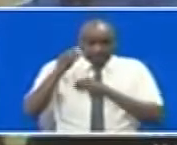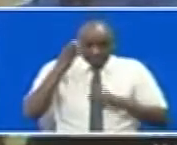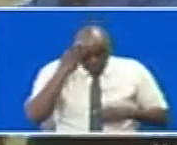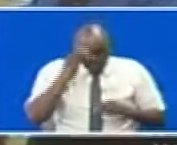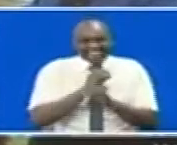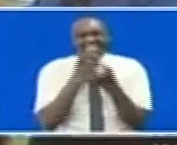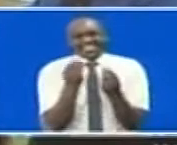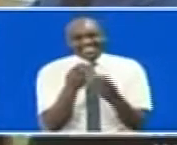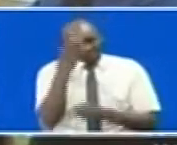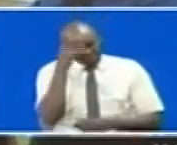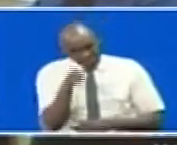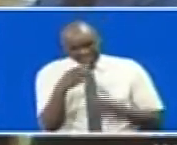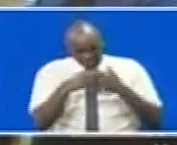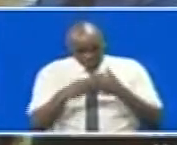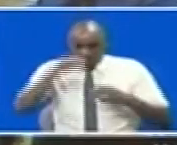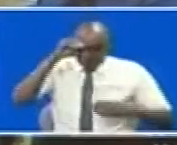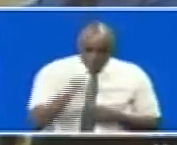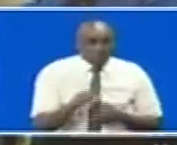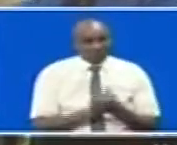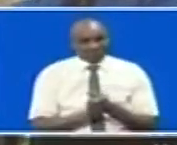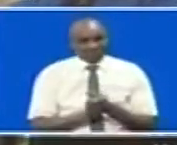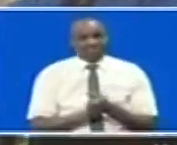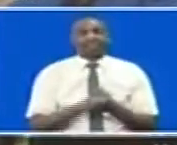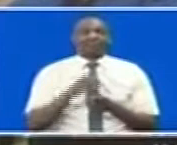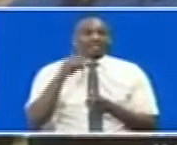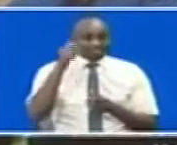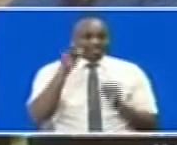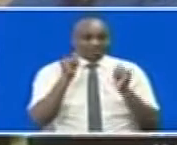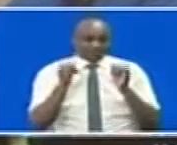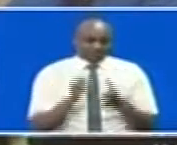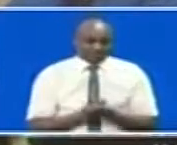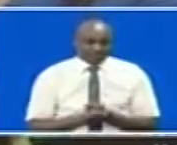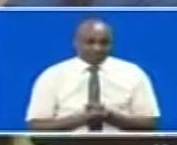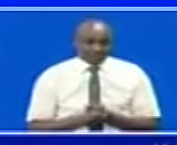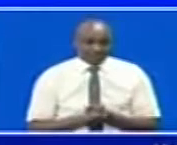can easily recognize them. Chris Dairu, KTN News.